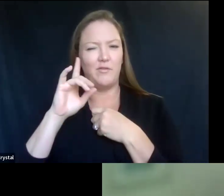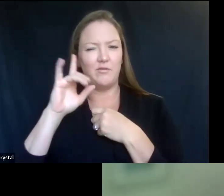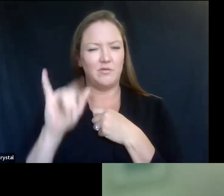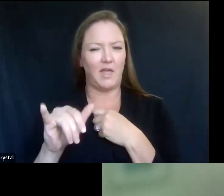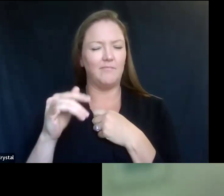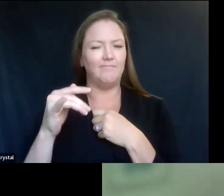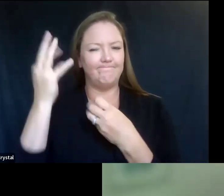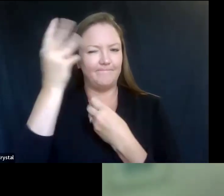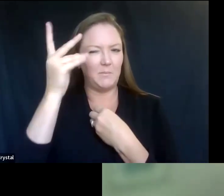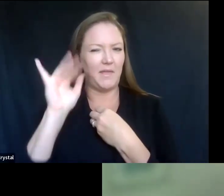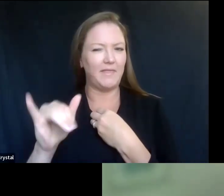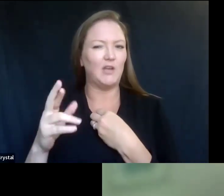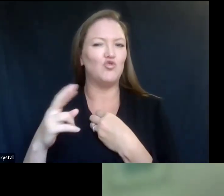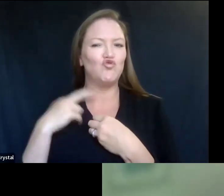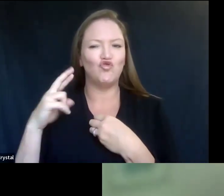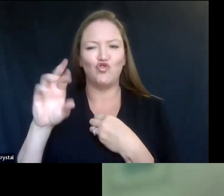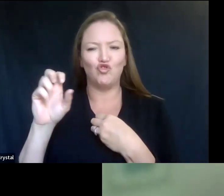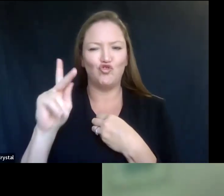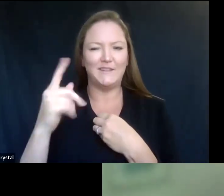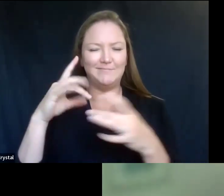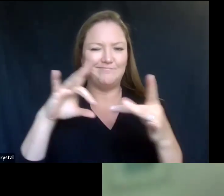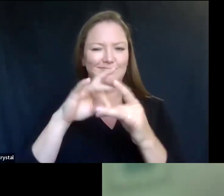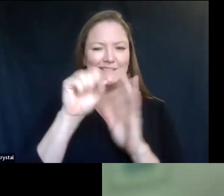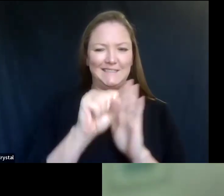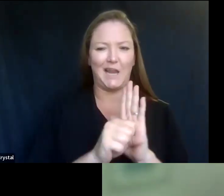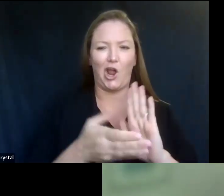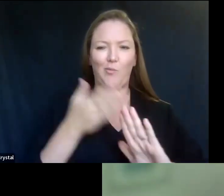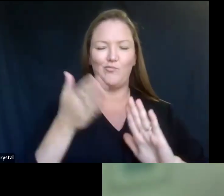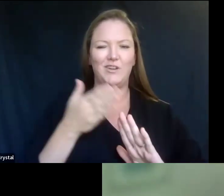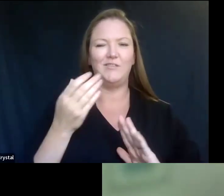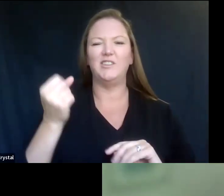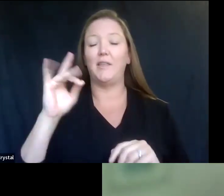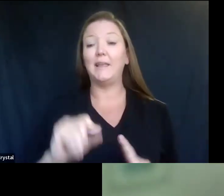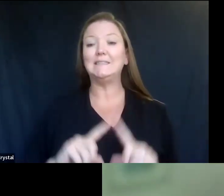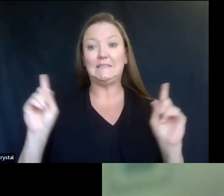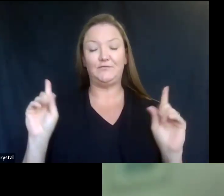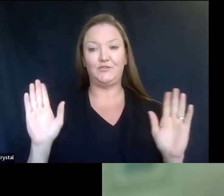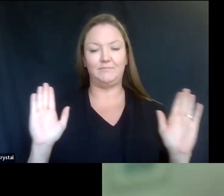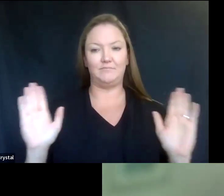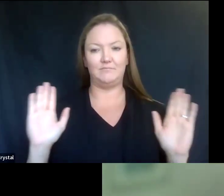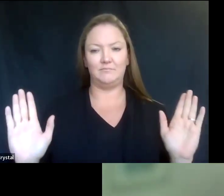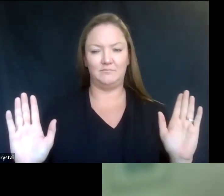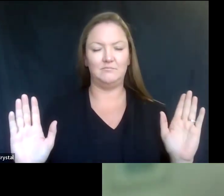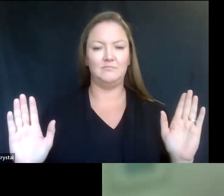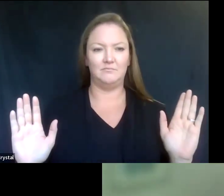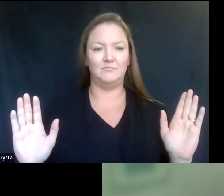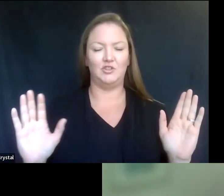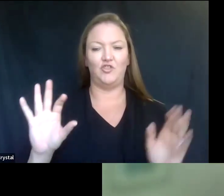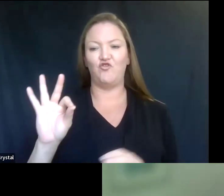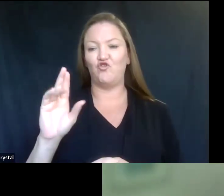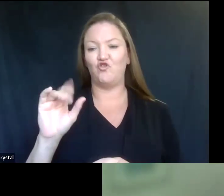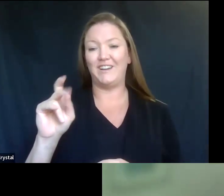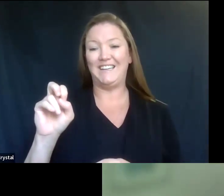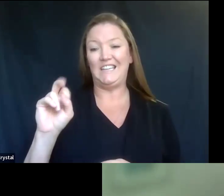state operations, right? But that's it. But that's different a little bit from, the frontier